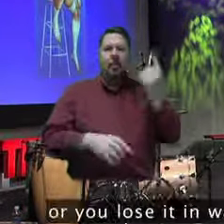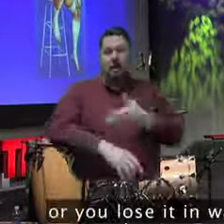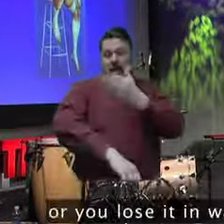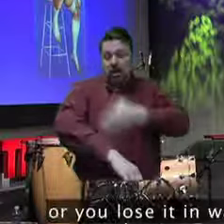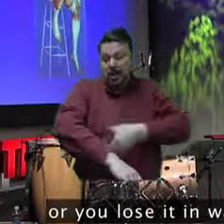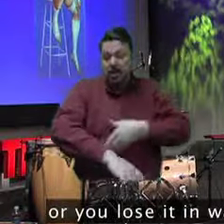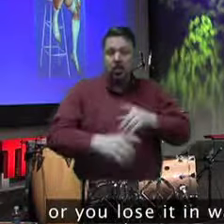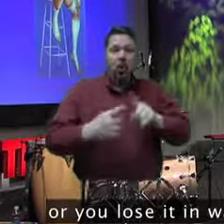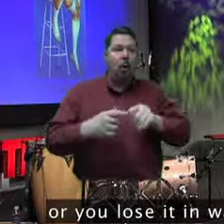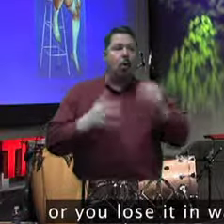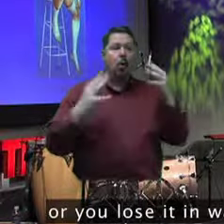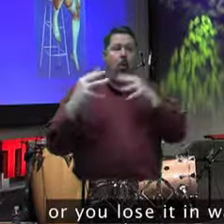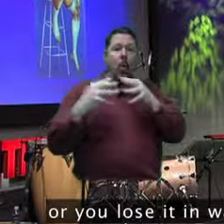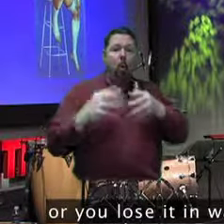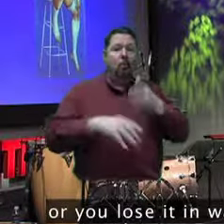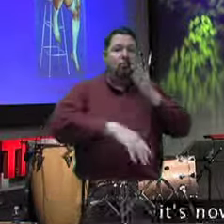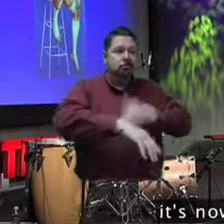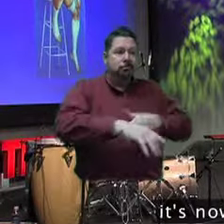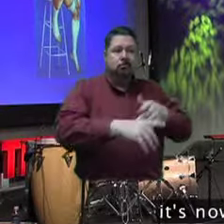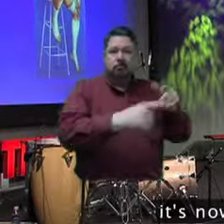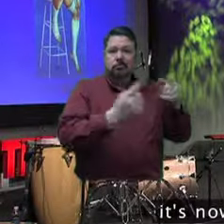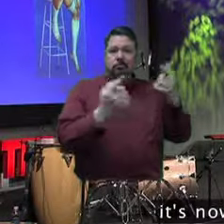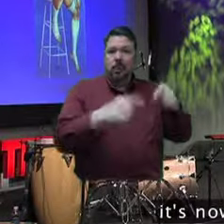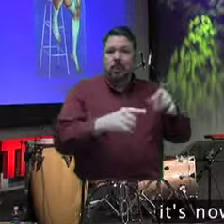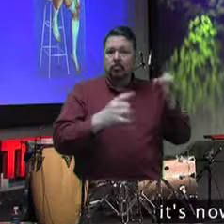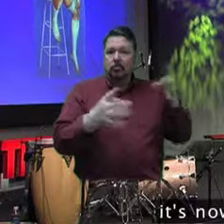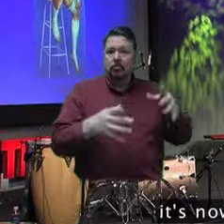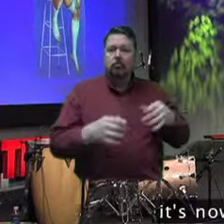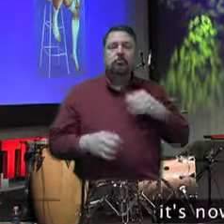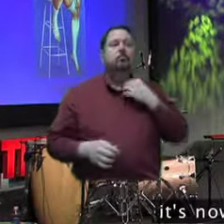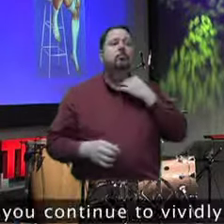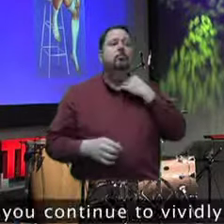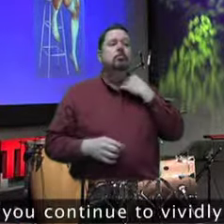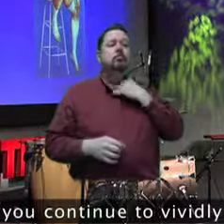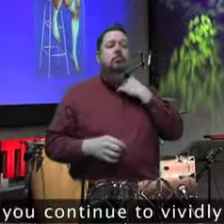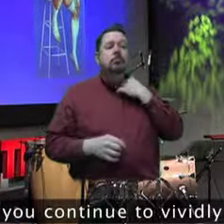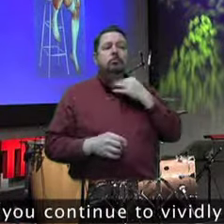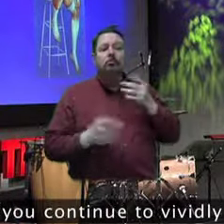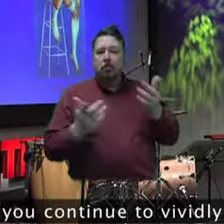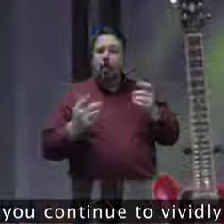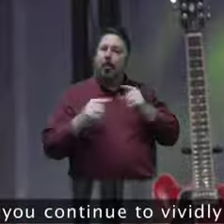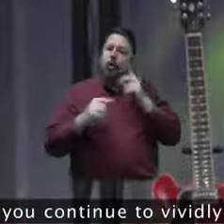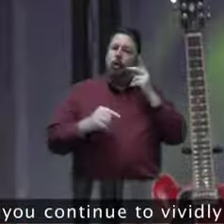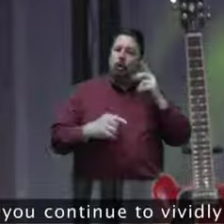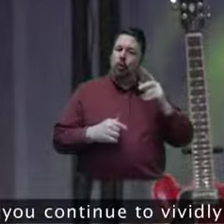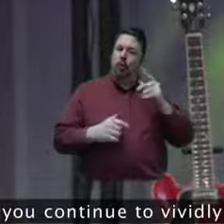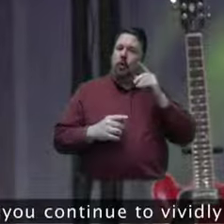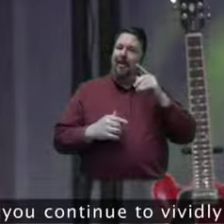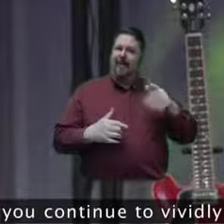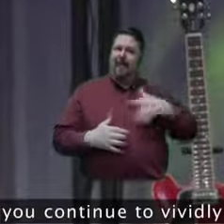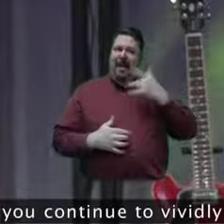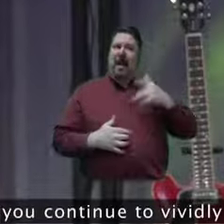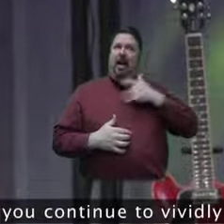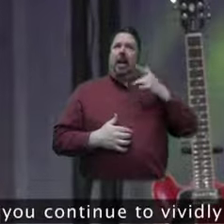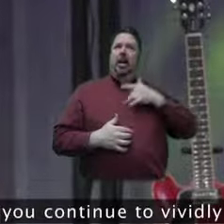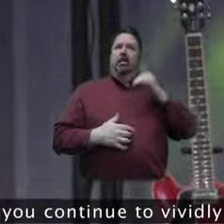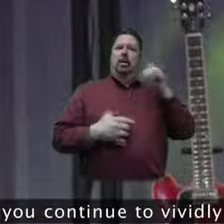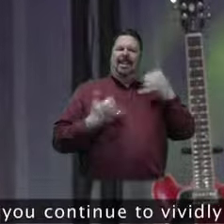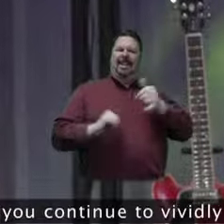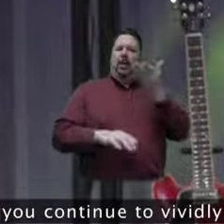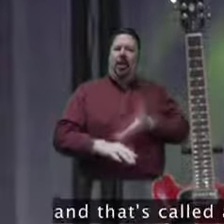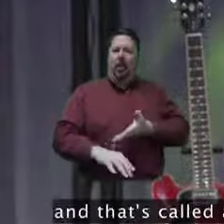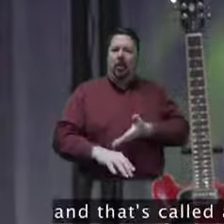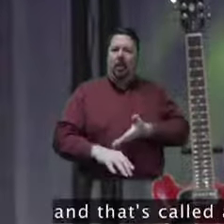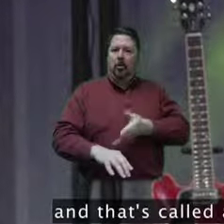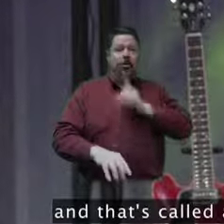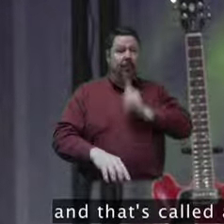gangrene, or you lose it in war, for example, in the Iraq war. It's now a serious problem. You continue to vividly feel the presence of